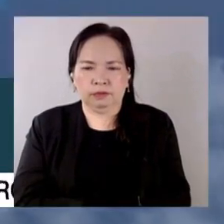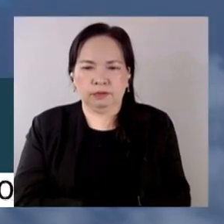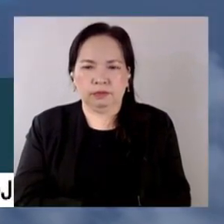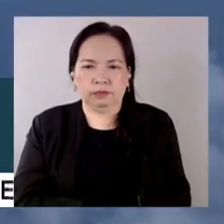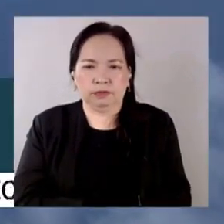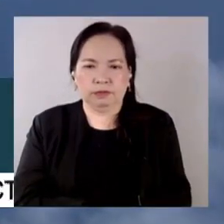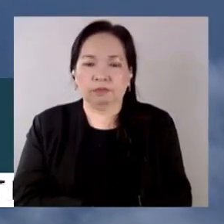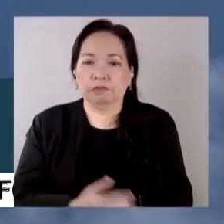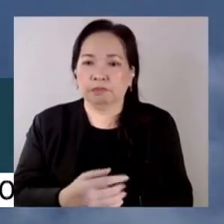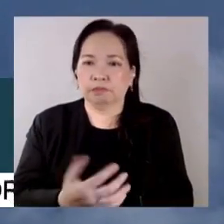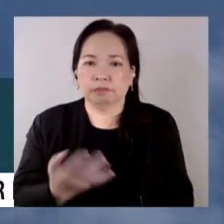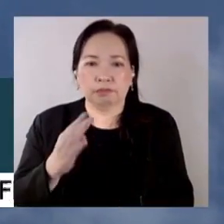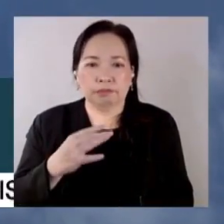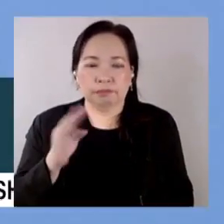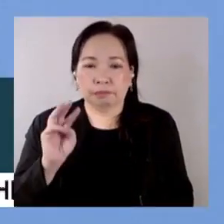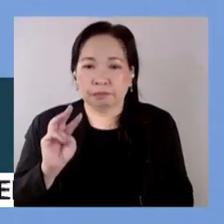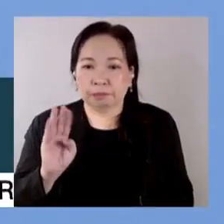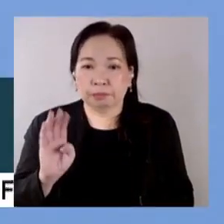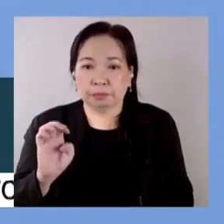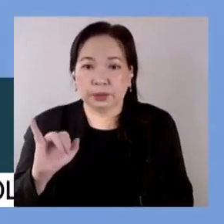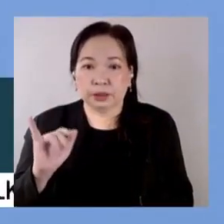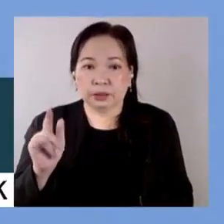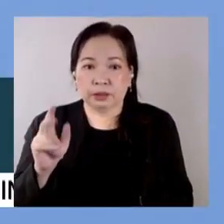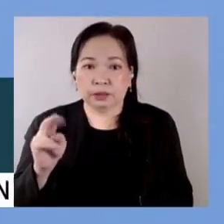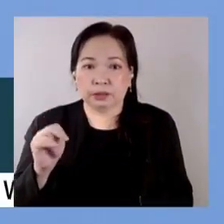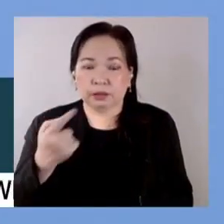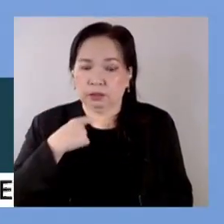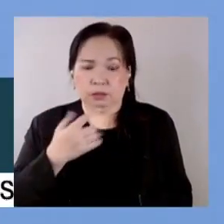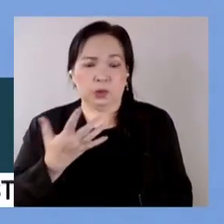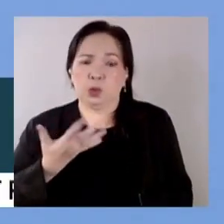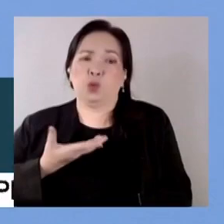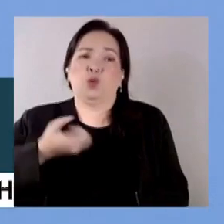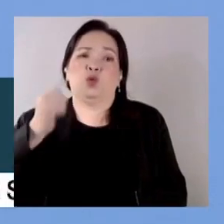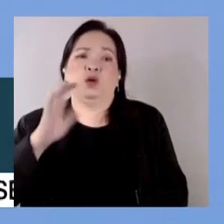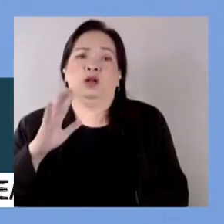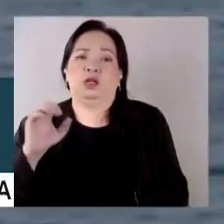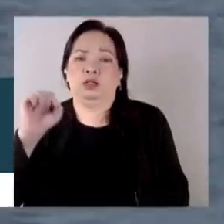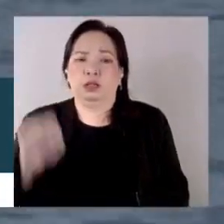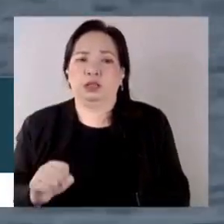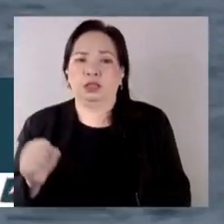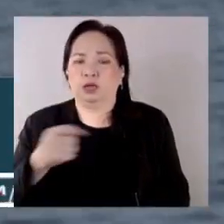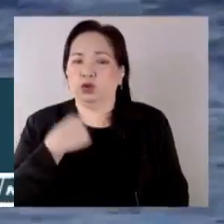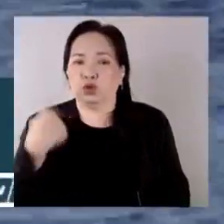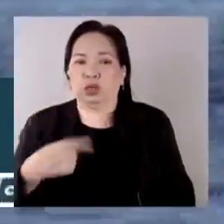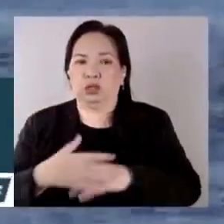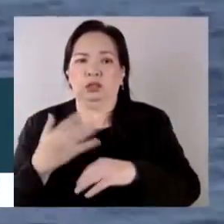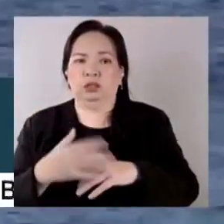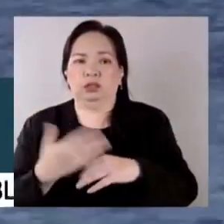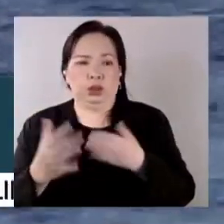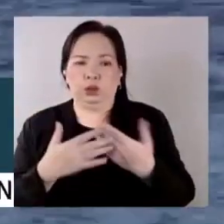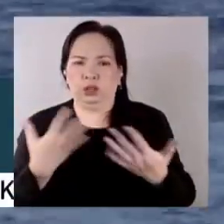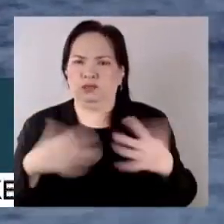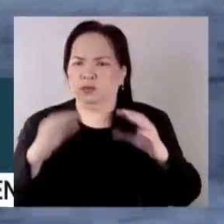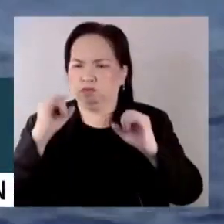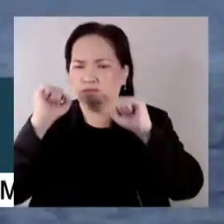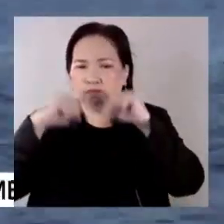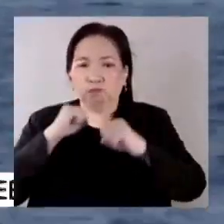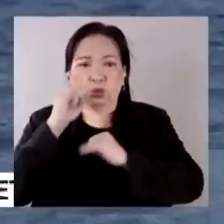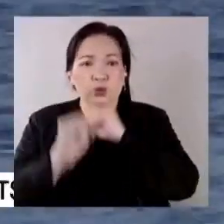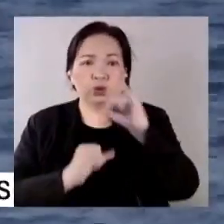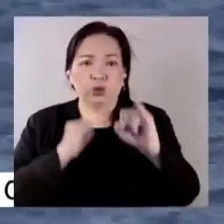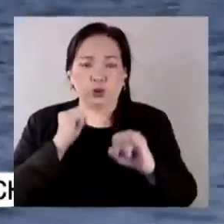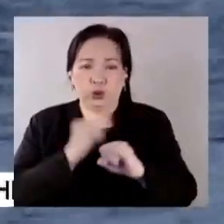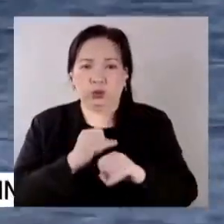Beijing claims sovereignty over almost the entire South China Sea, ignoring an international ruling that they assert has no